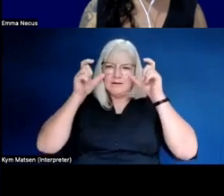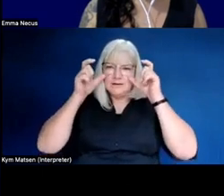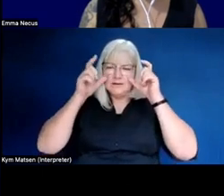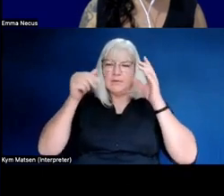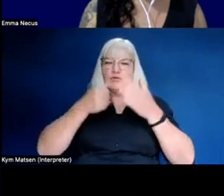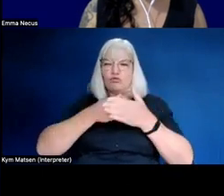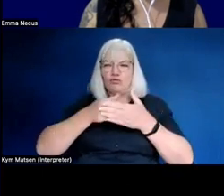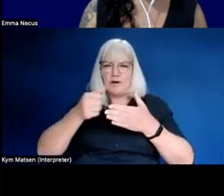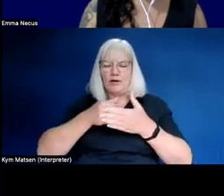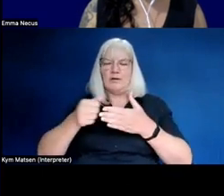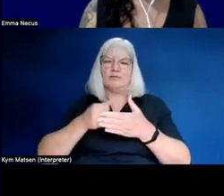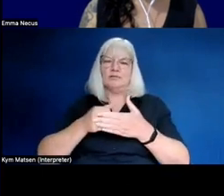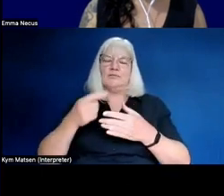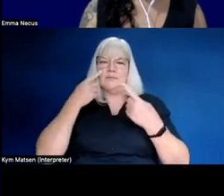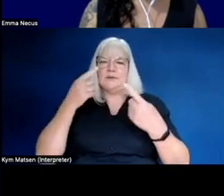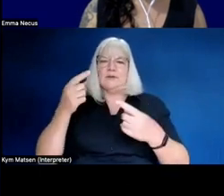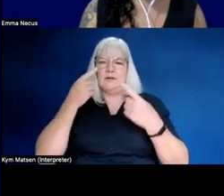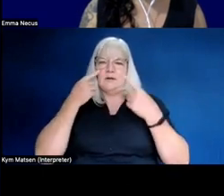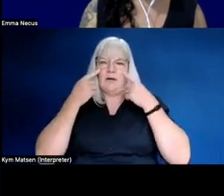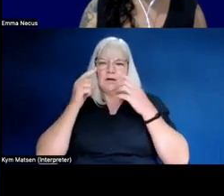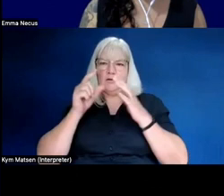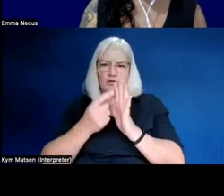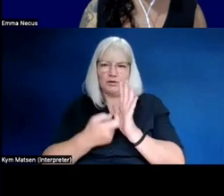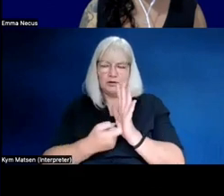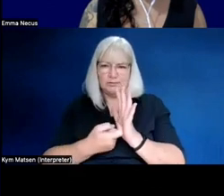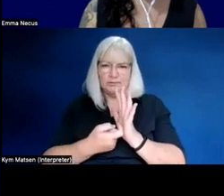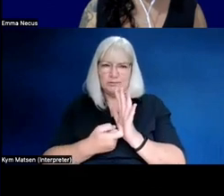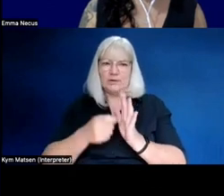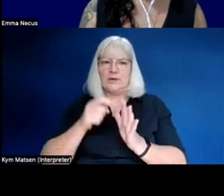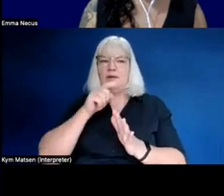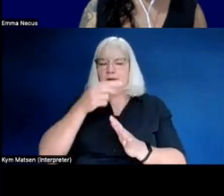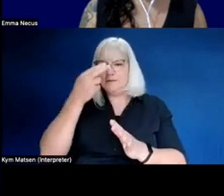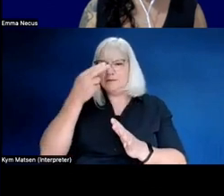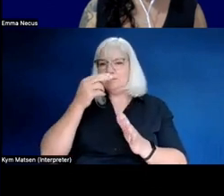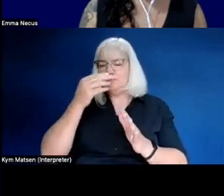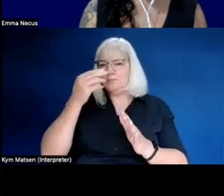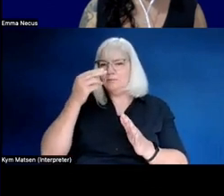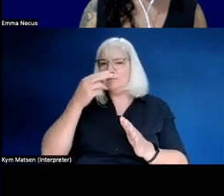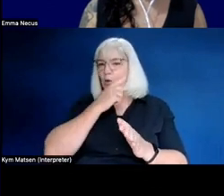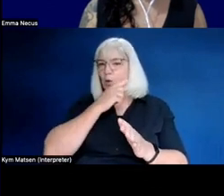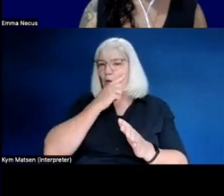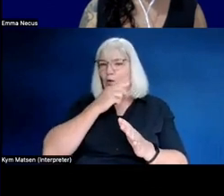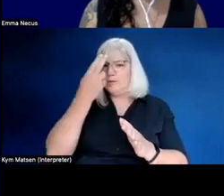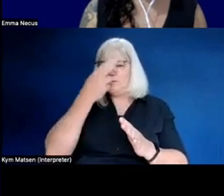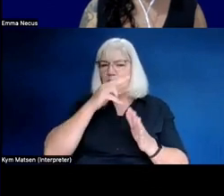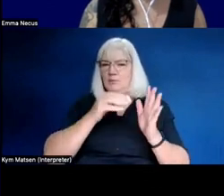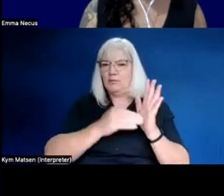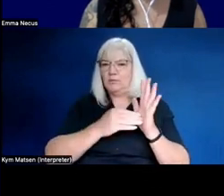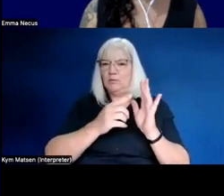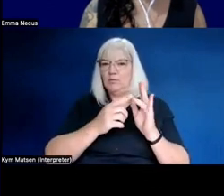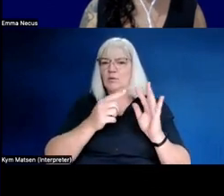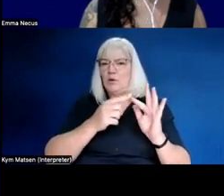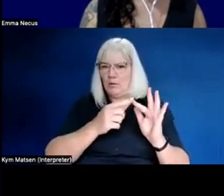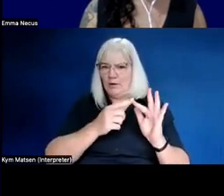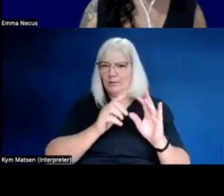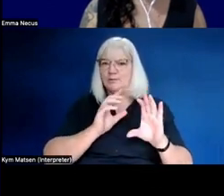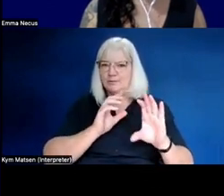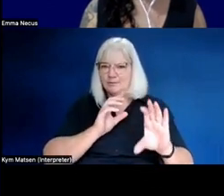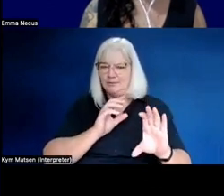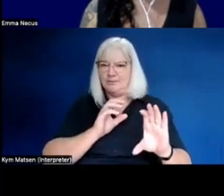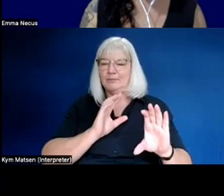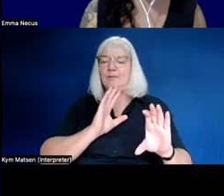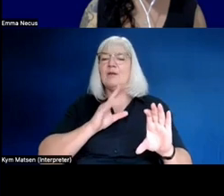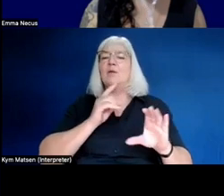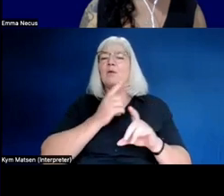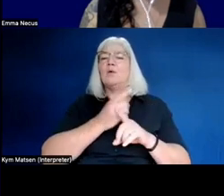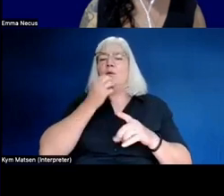talk a little bit more about Zoe later, because while she has a bone conduction hearing aid, she refuses to wear